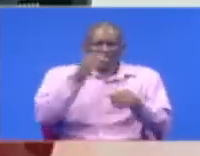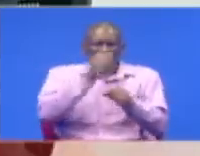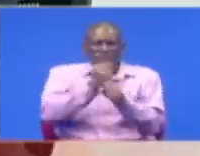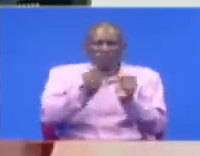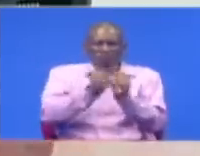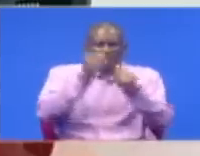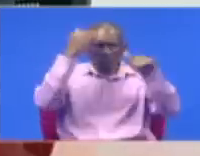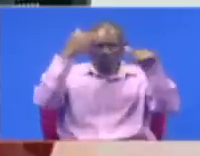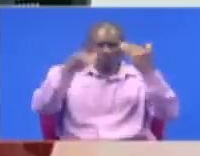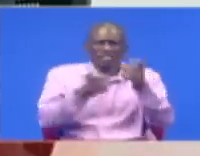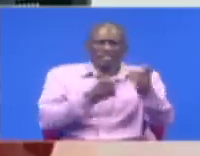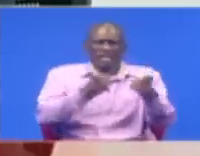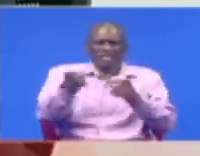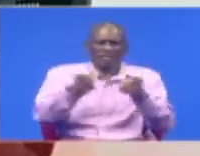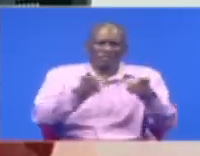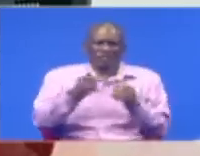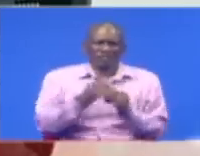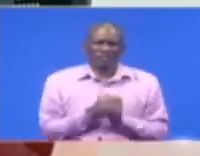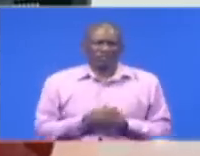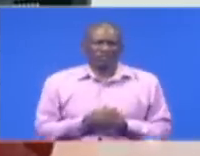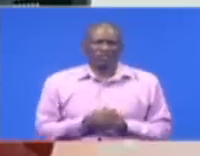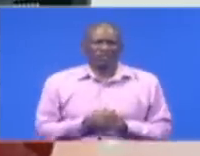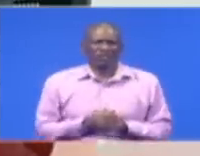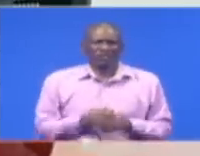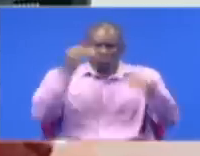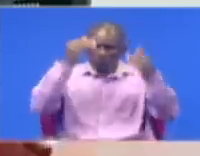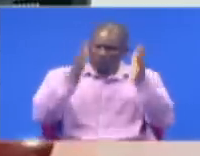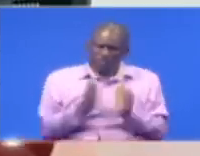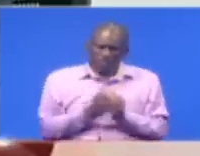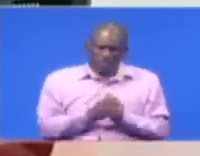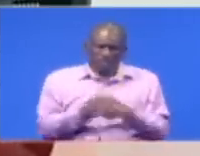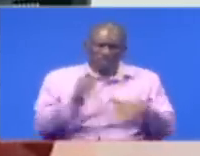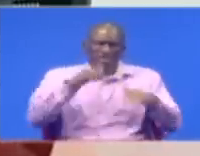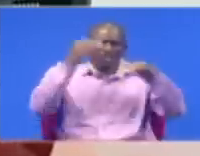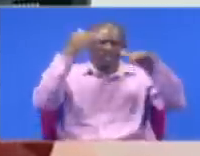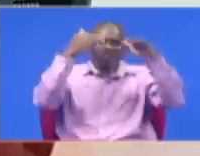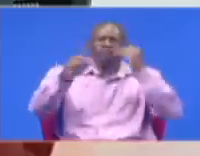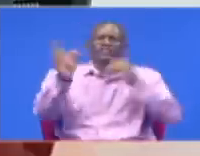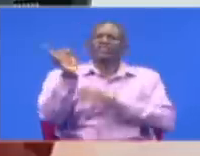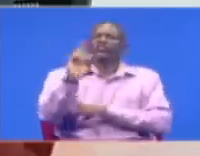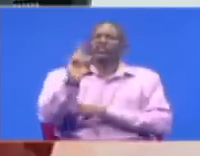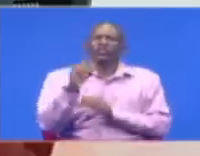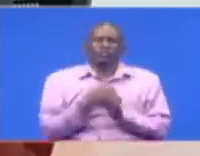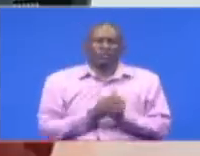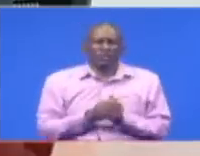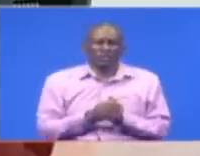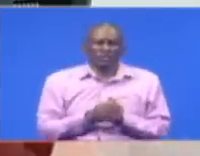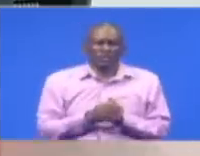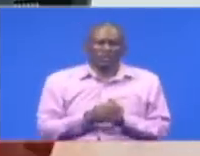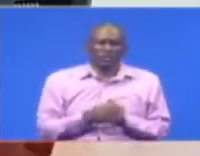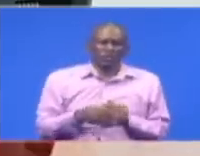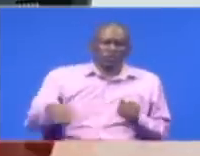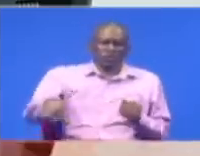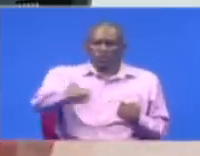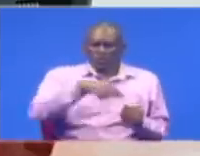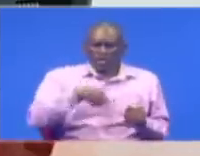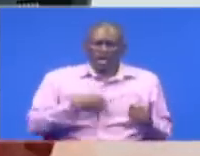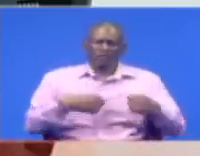university administration. Prof, at University of Nairobi, there are